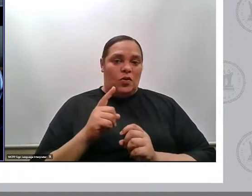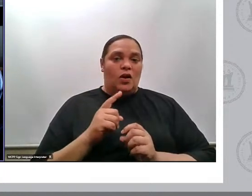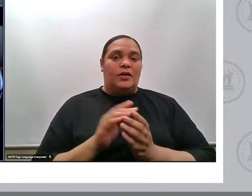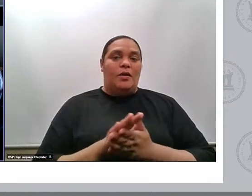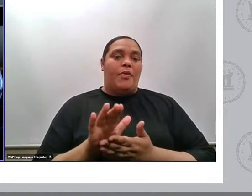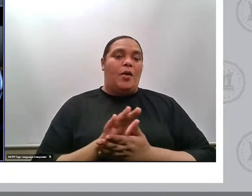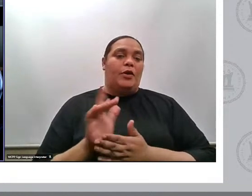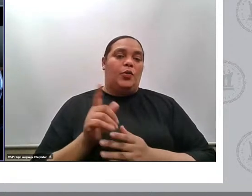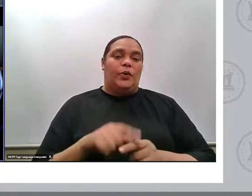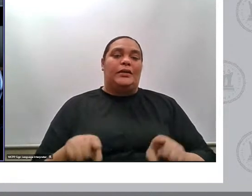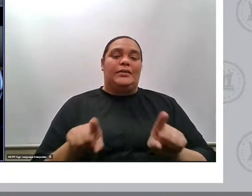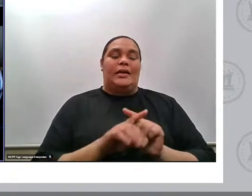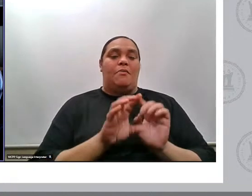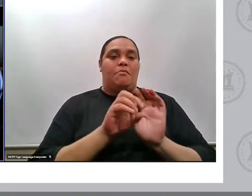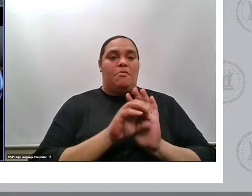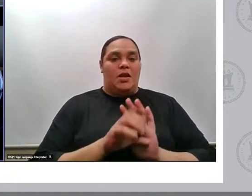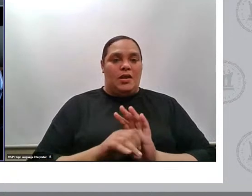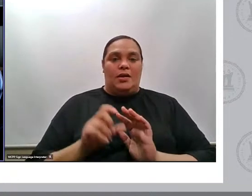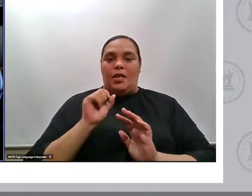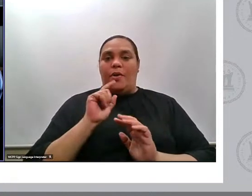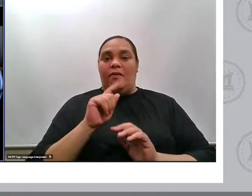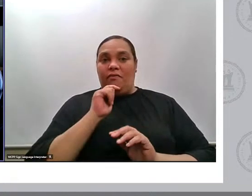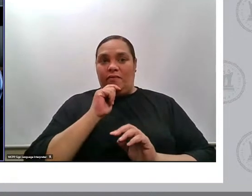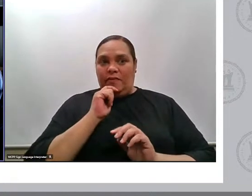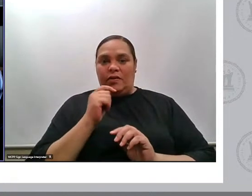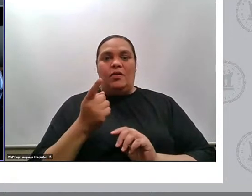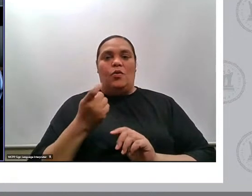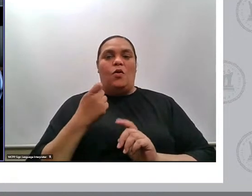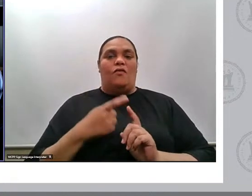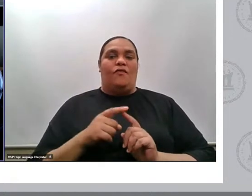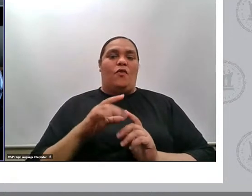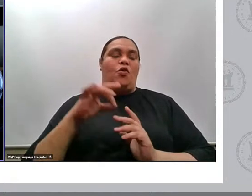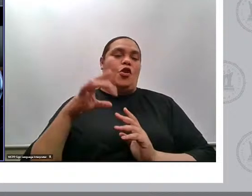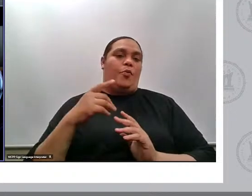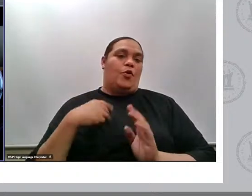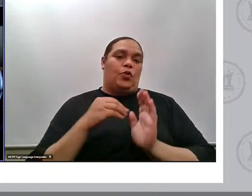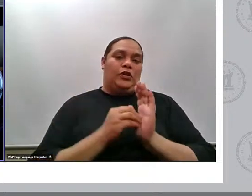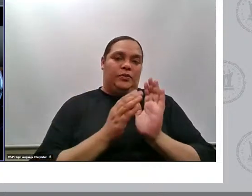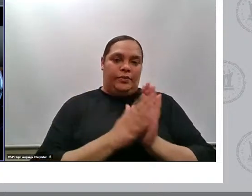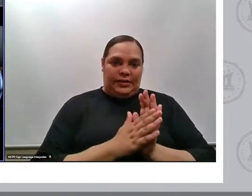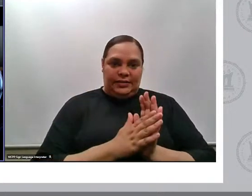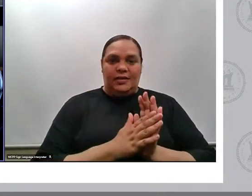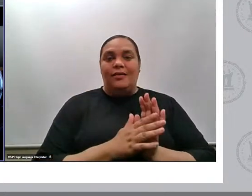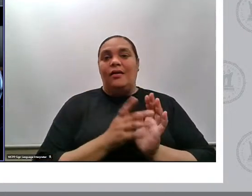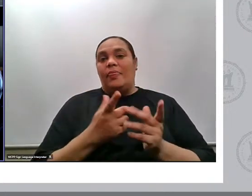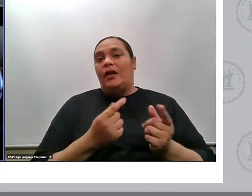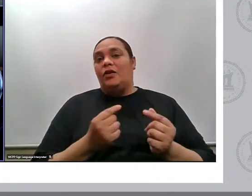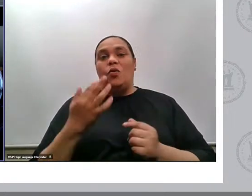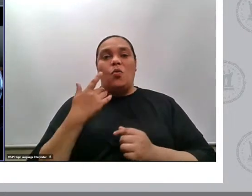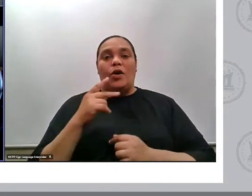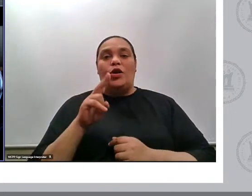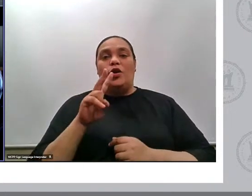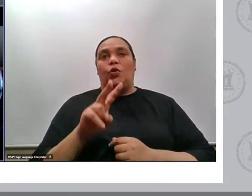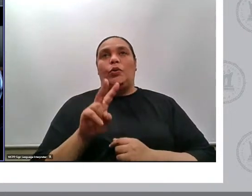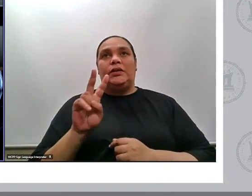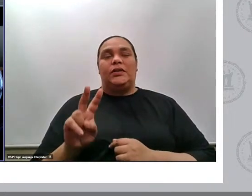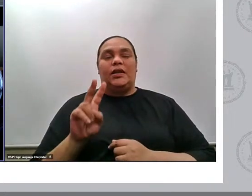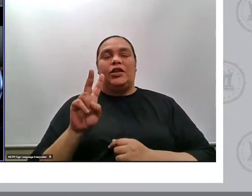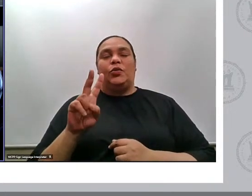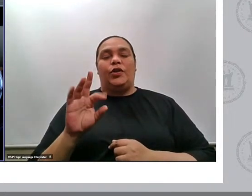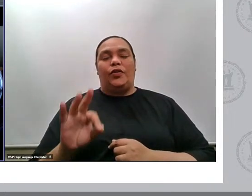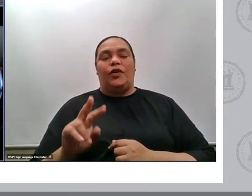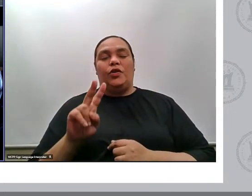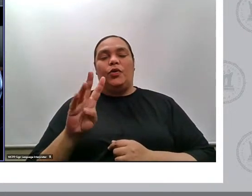in the same media as what the original call for nominees was placed, and that was done on the 22nd, 23rd, and 24th